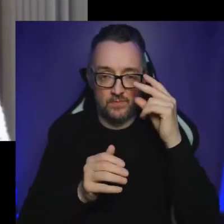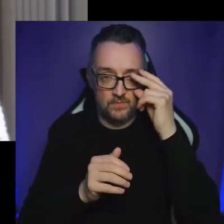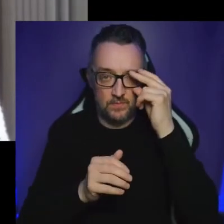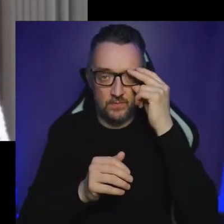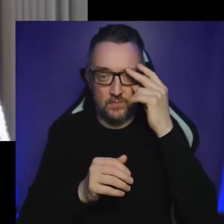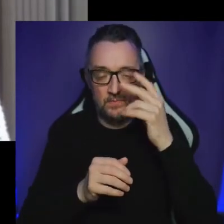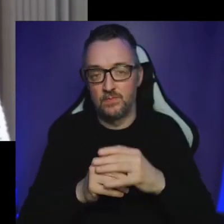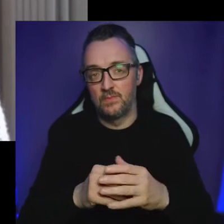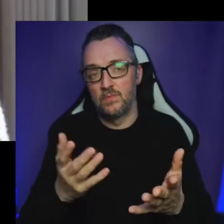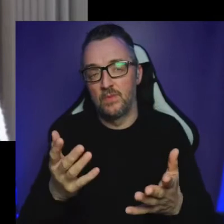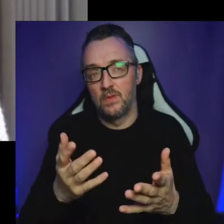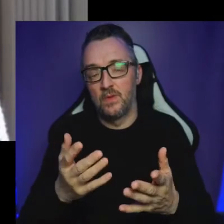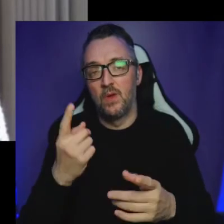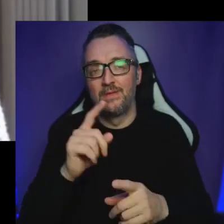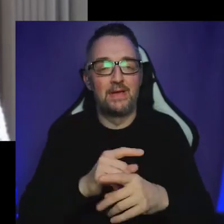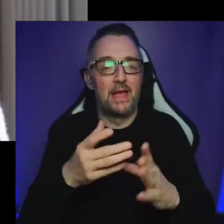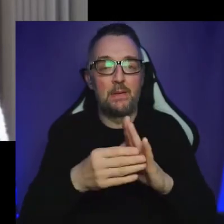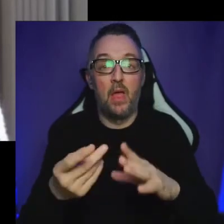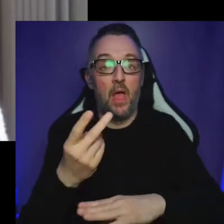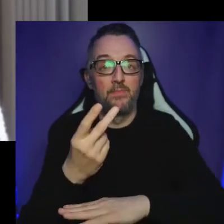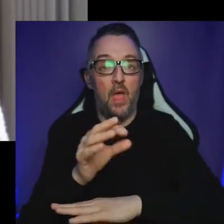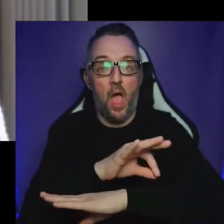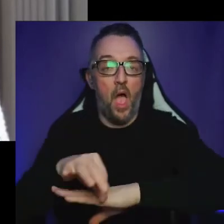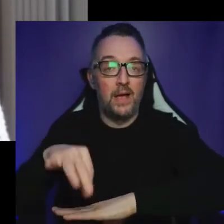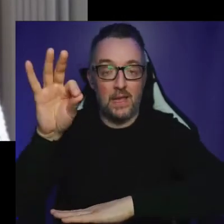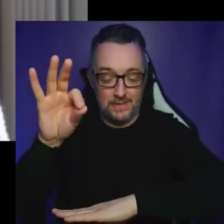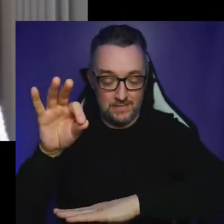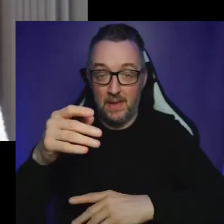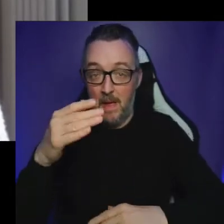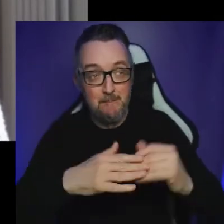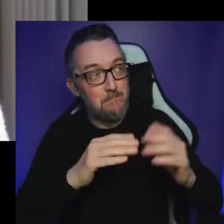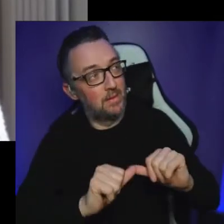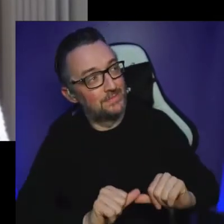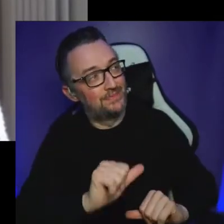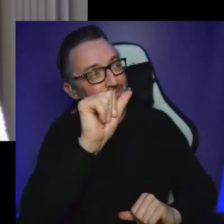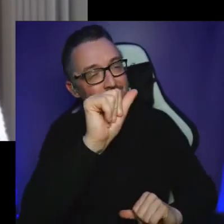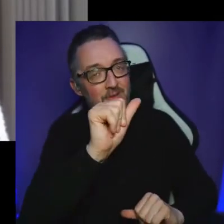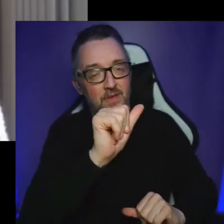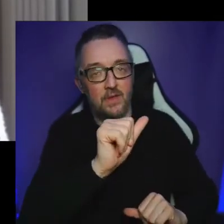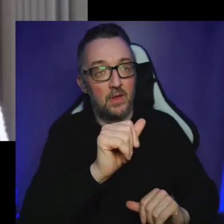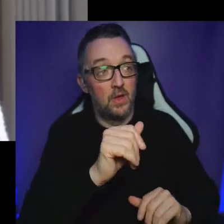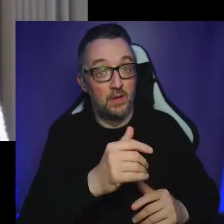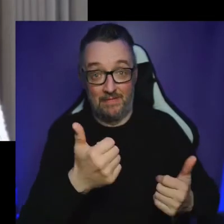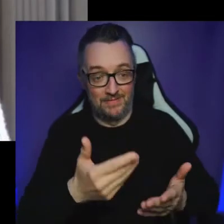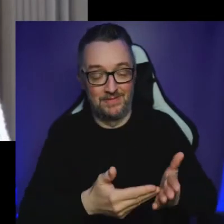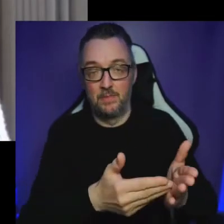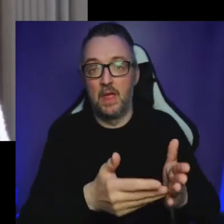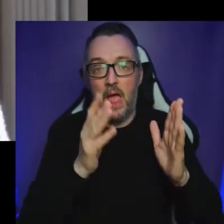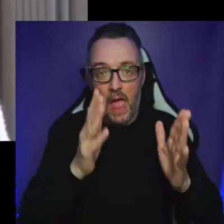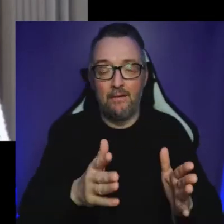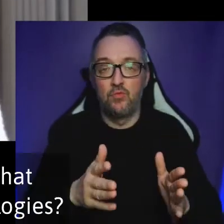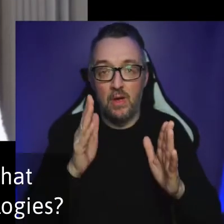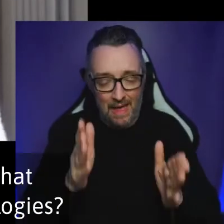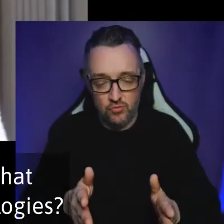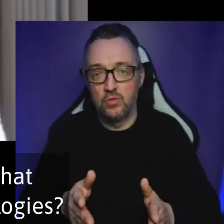the analogy I would use is an architect wouldn't get away with building a building without making provision for wheelchair